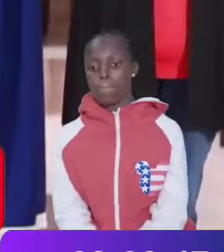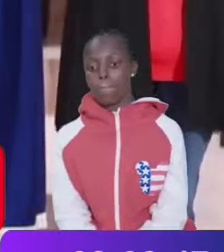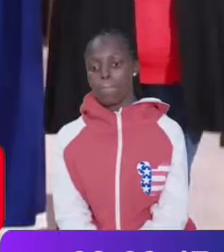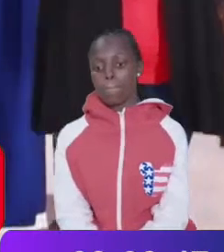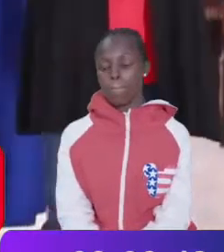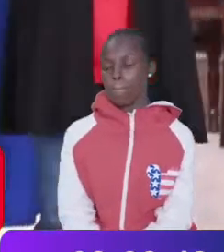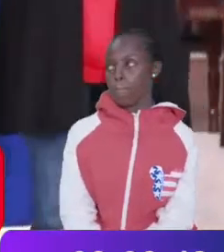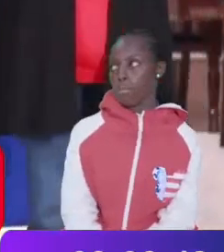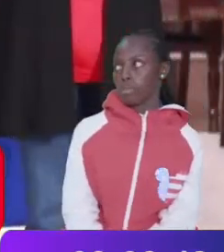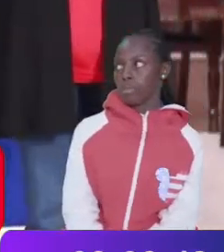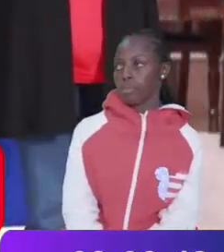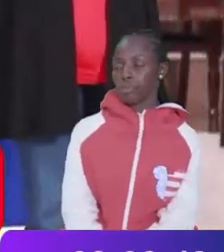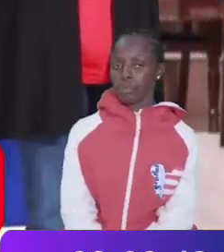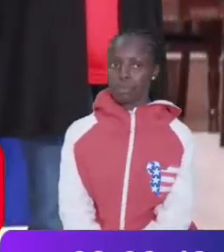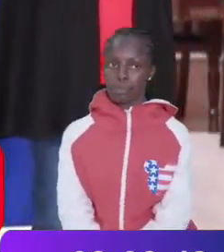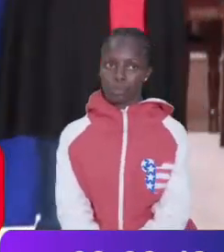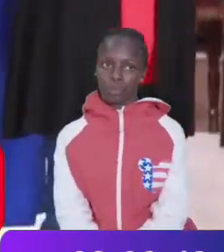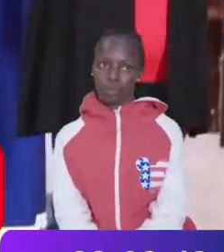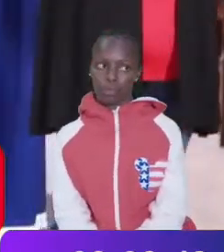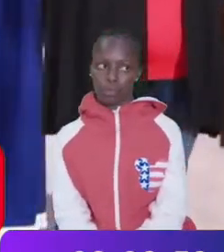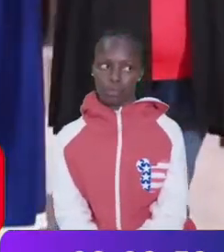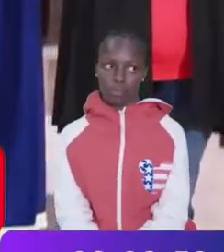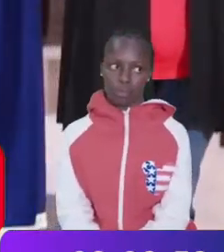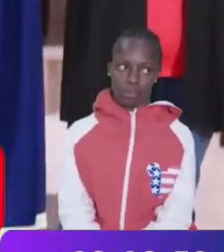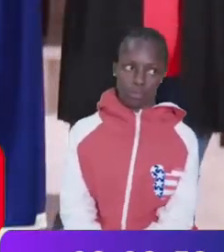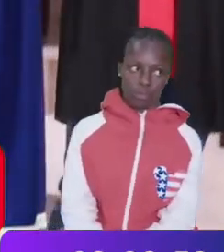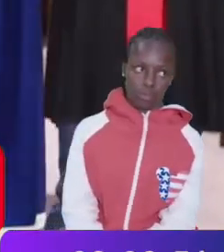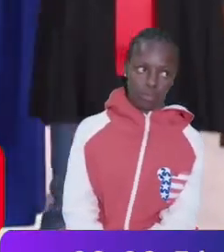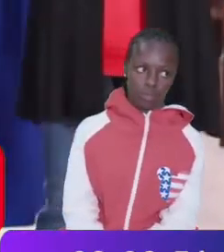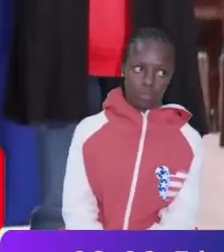you. Teach us how to obey you. Teach us